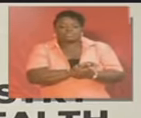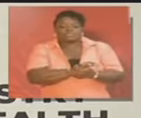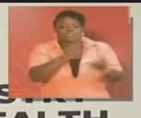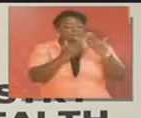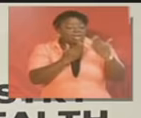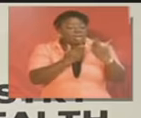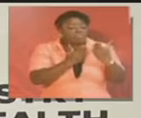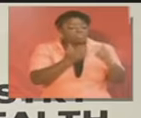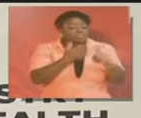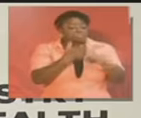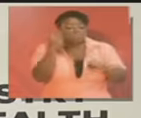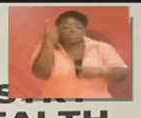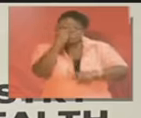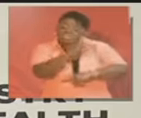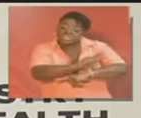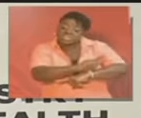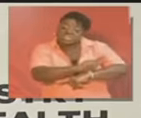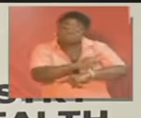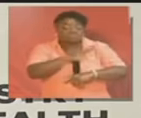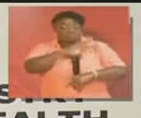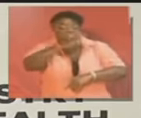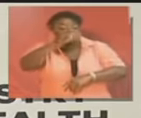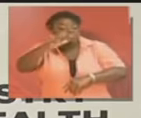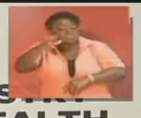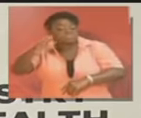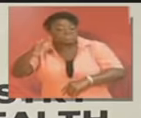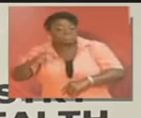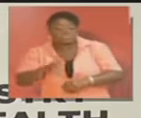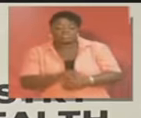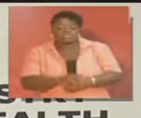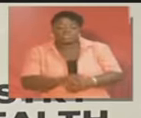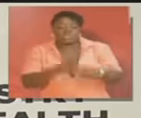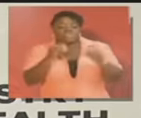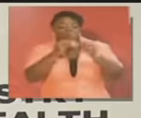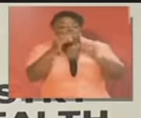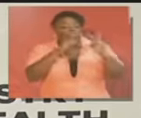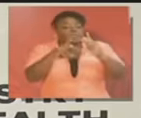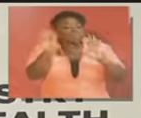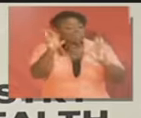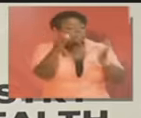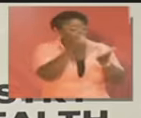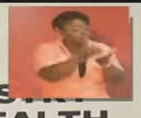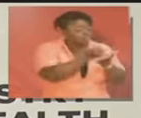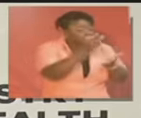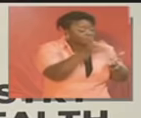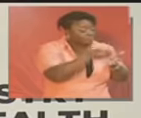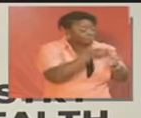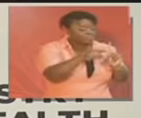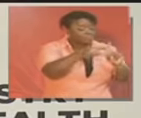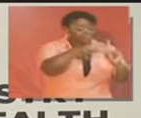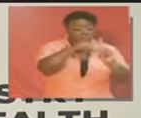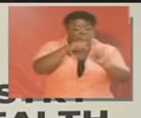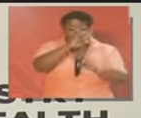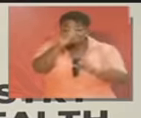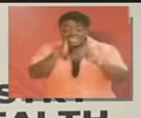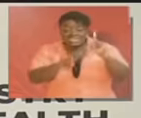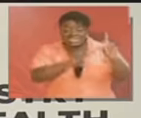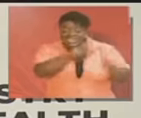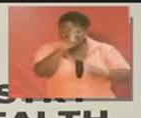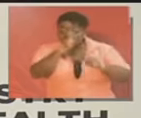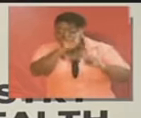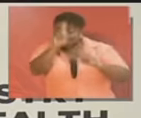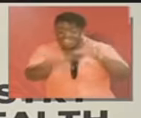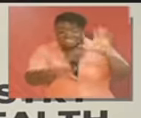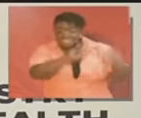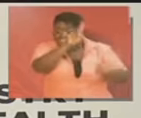from one day to the next, and as the volume increases, you may see changes, variations, but really and truly what we're seeing